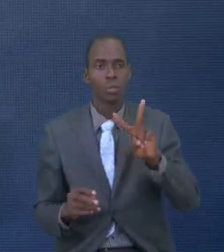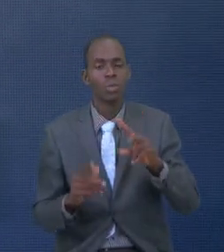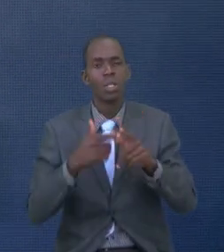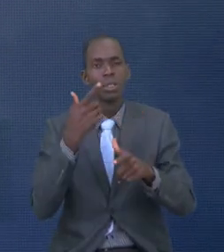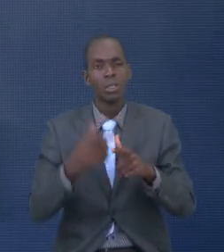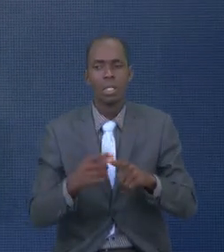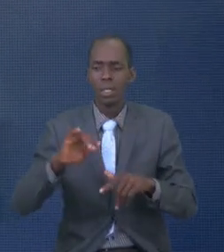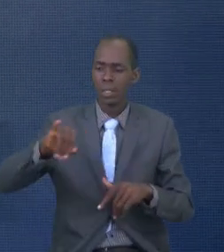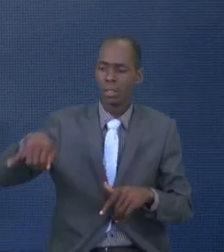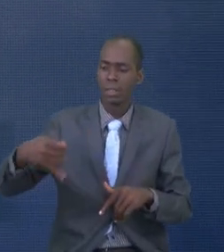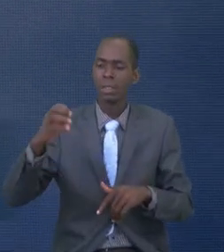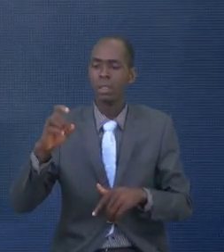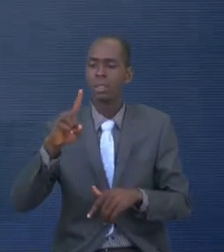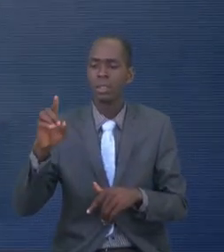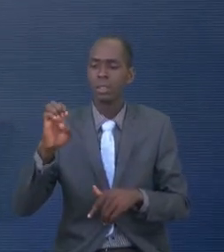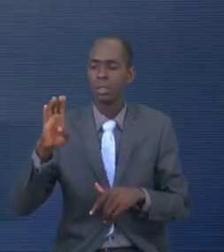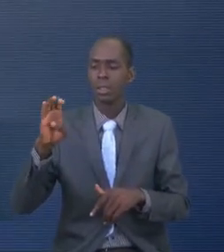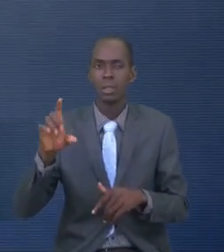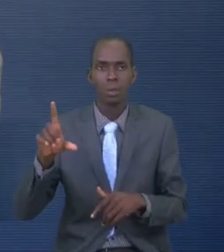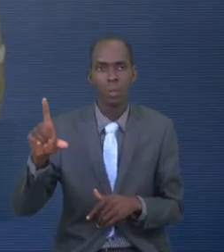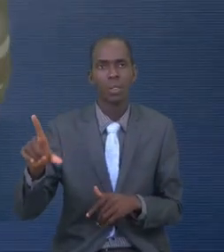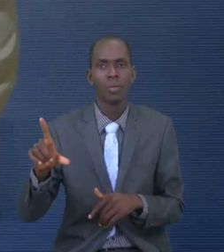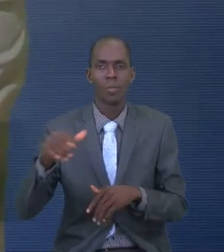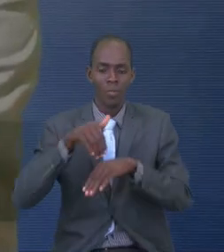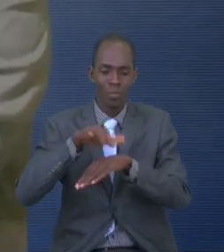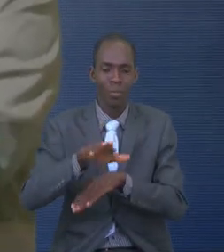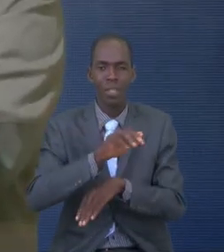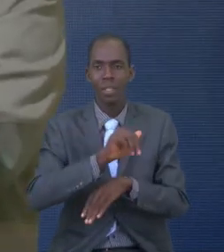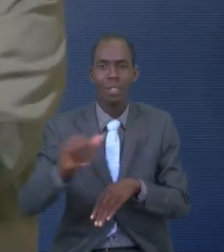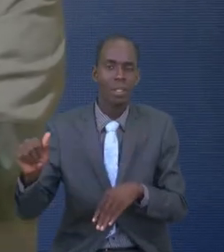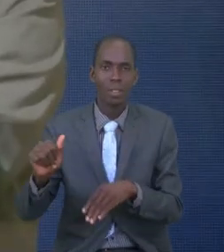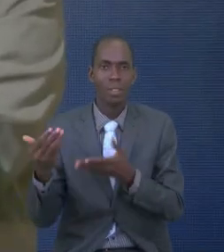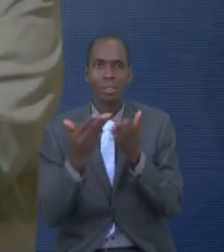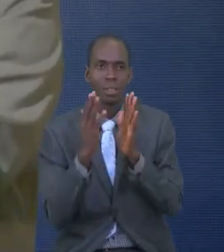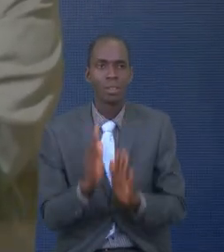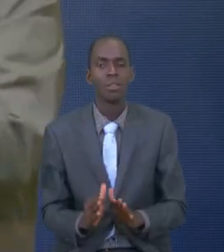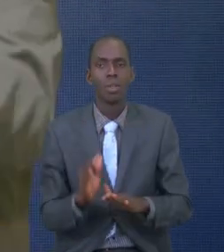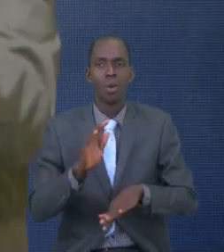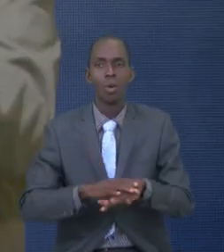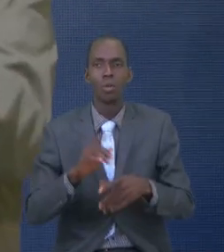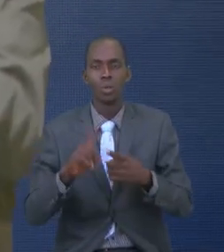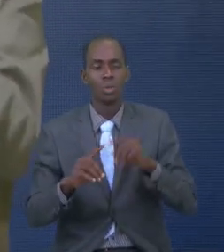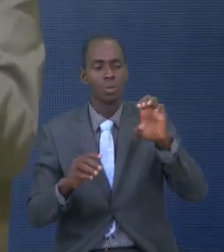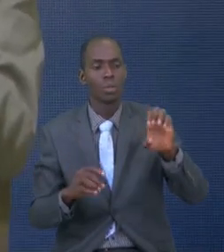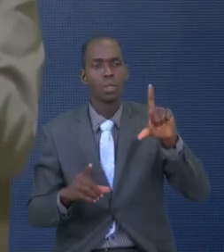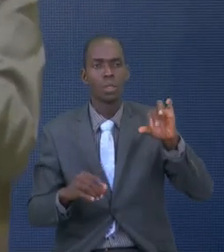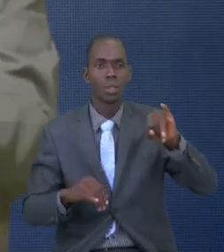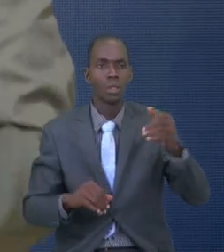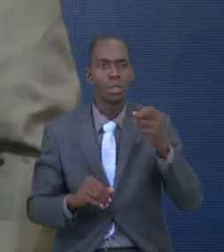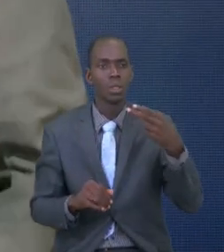2, then Jezebel sent a messenger unto